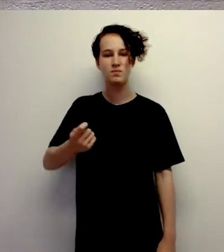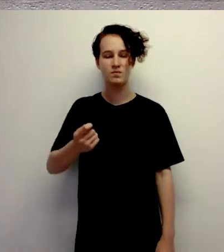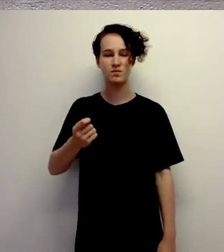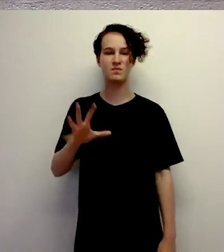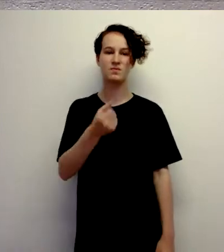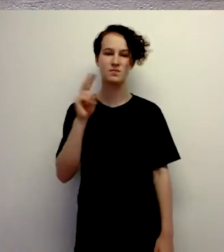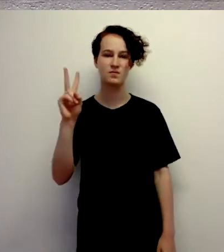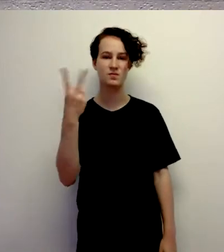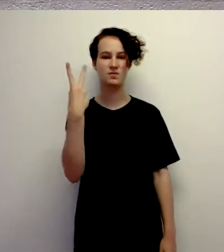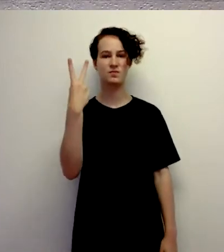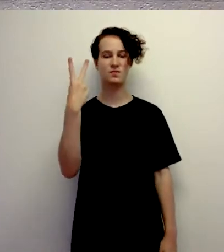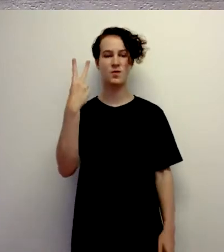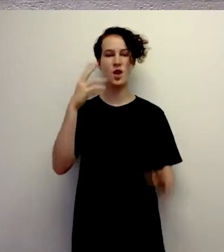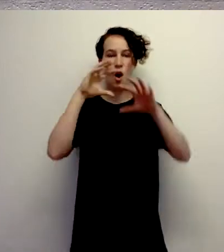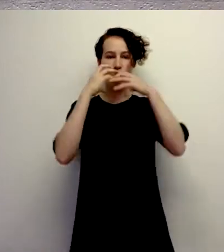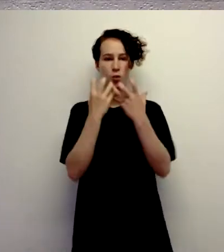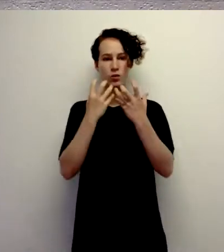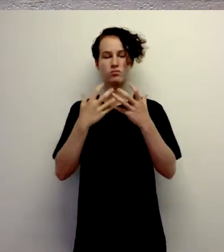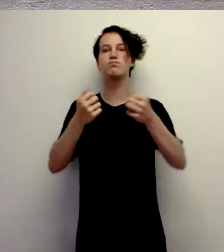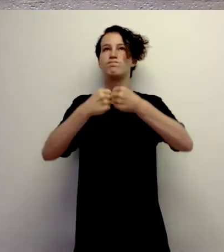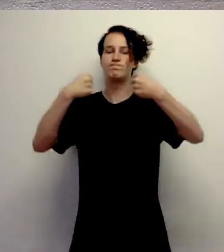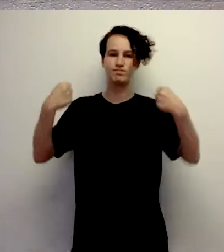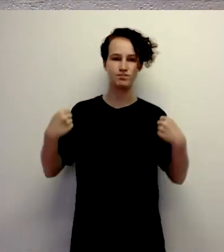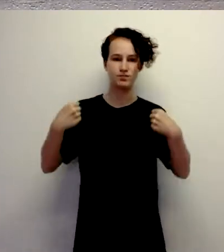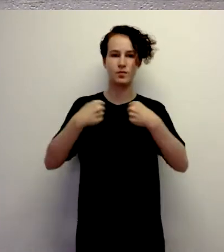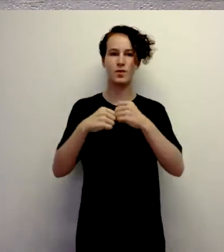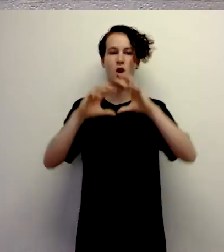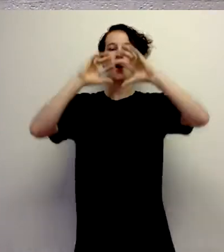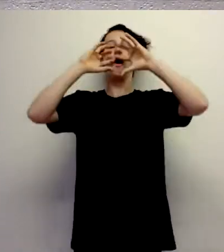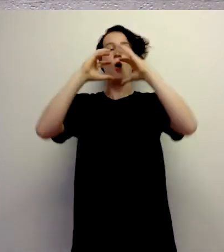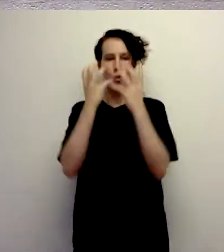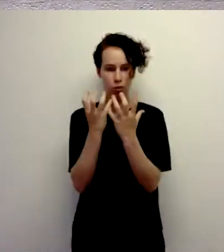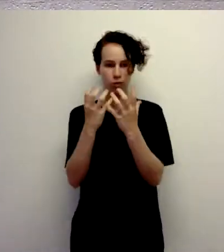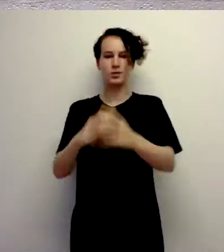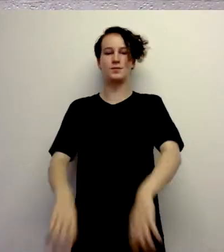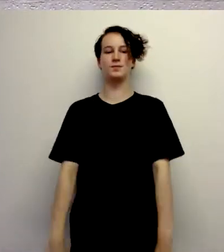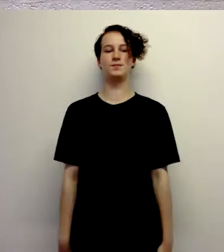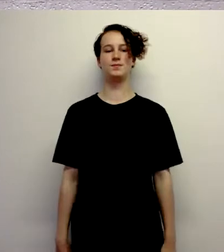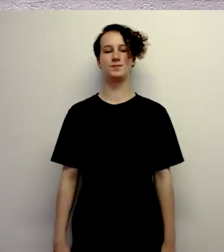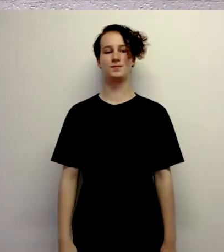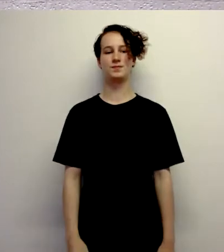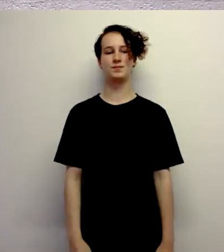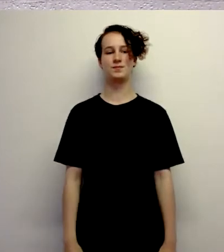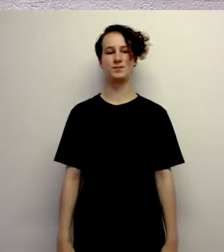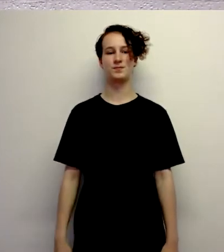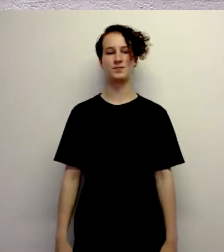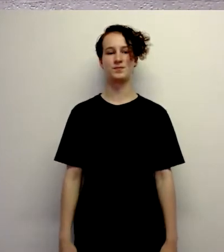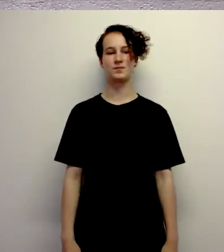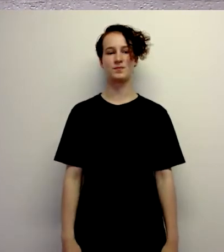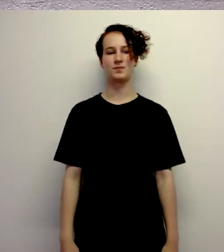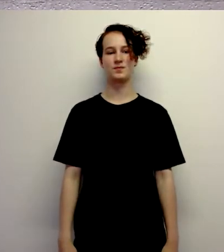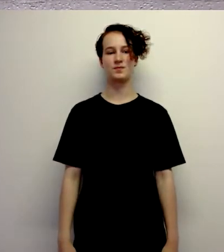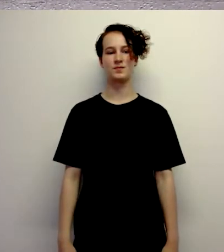Then you get your second balloon. Stretch it out, blow it up to give it extra flex.